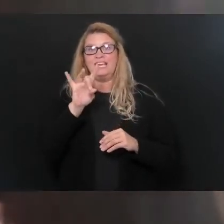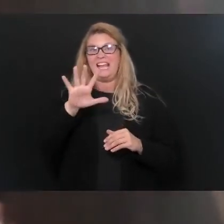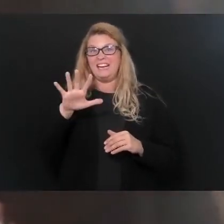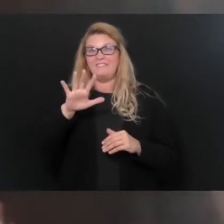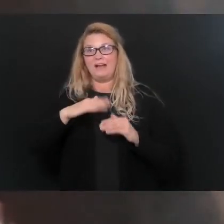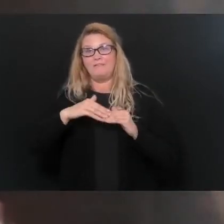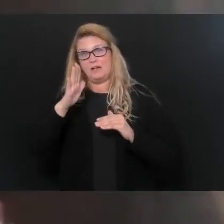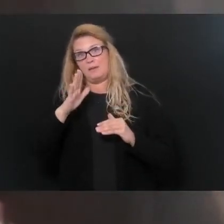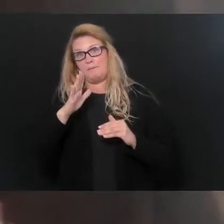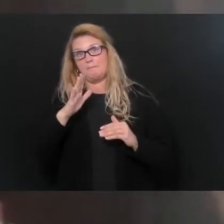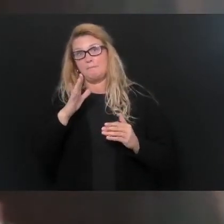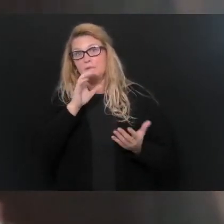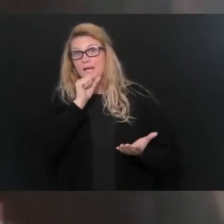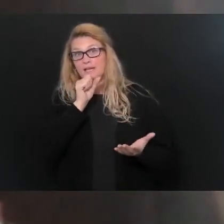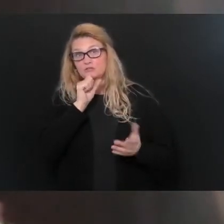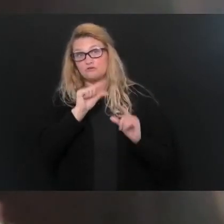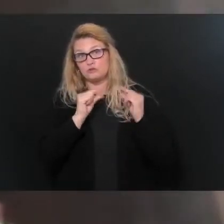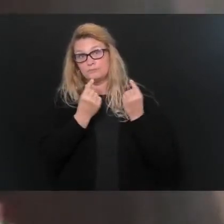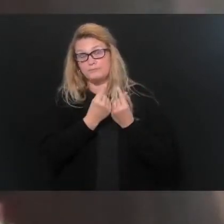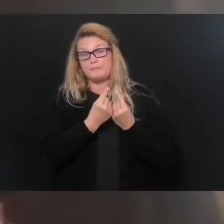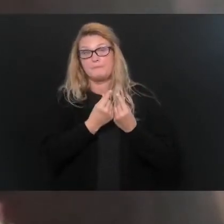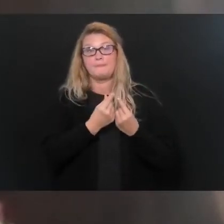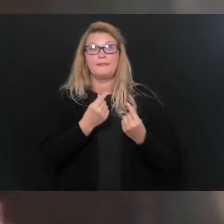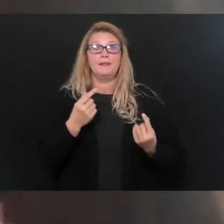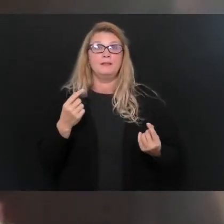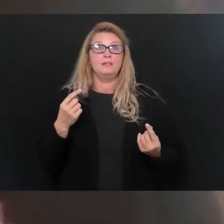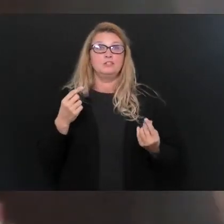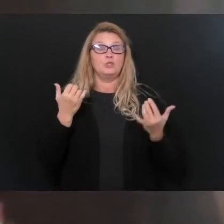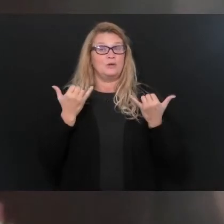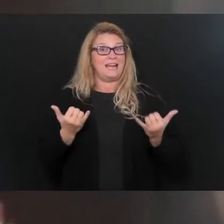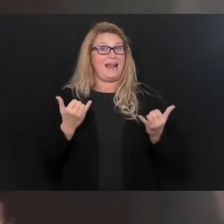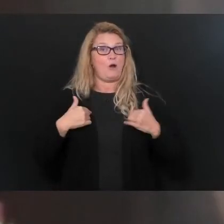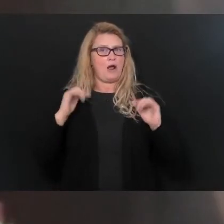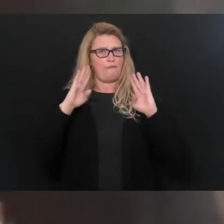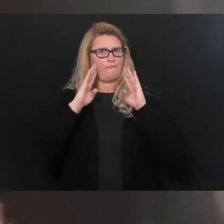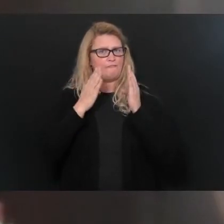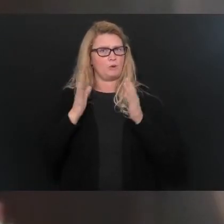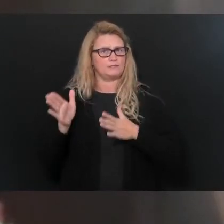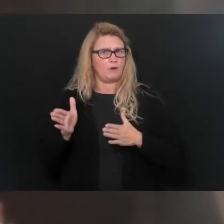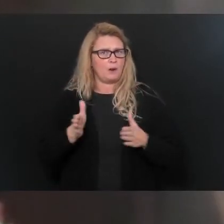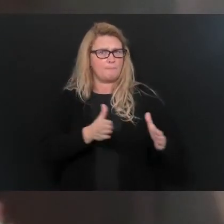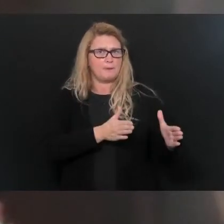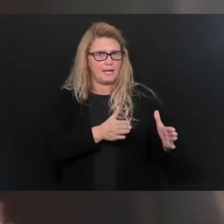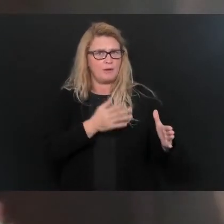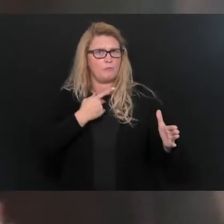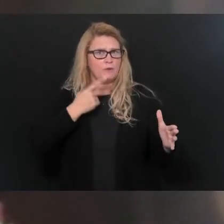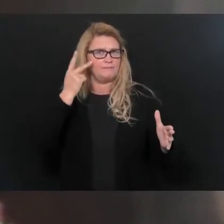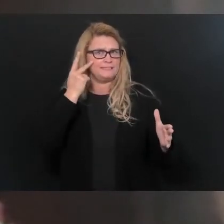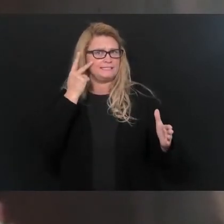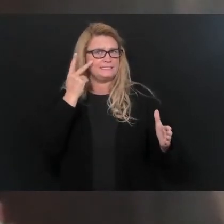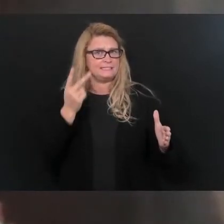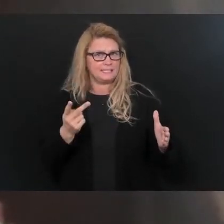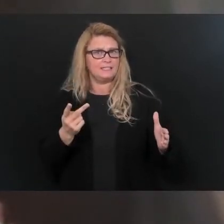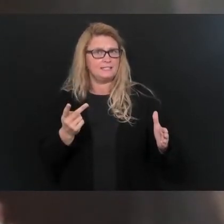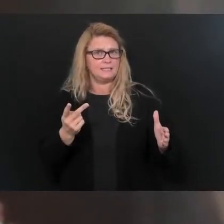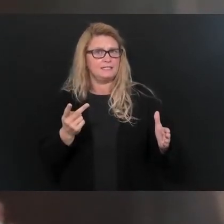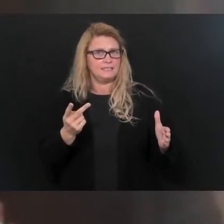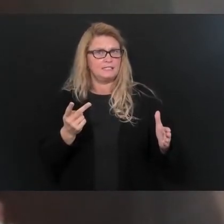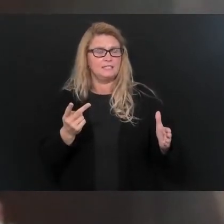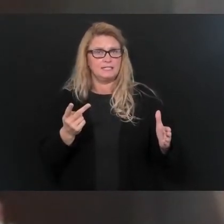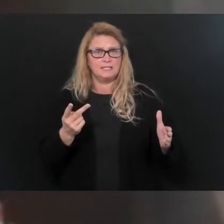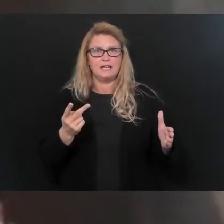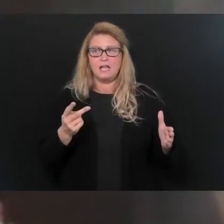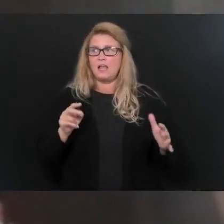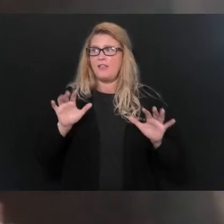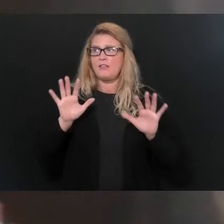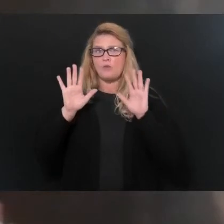85 and over. And as we look at our strategy, and we have been amazingly effective, and that's really to the great